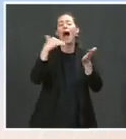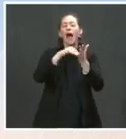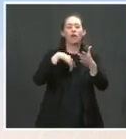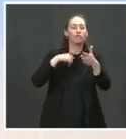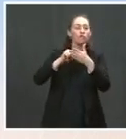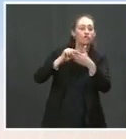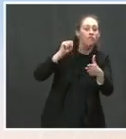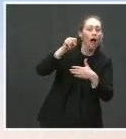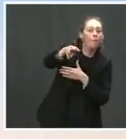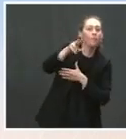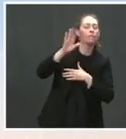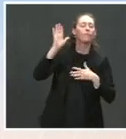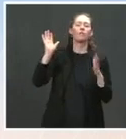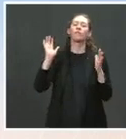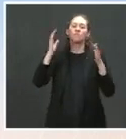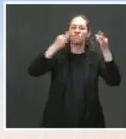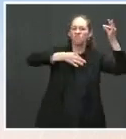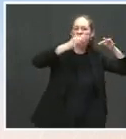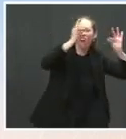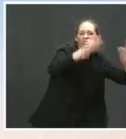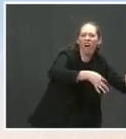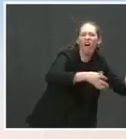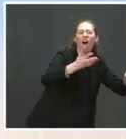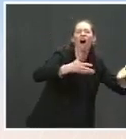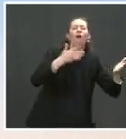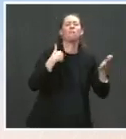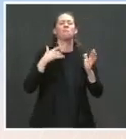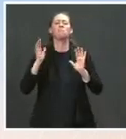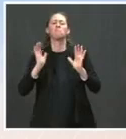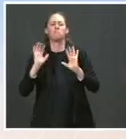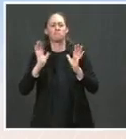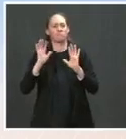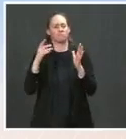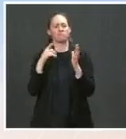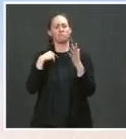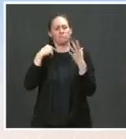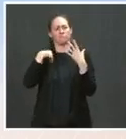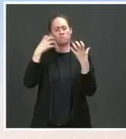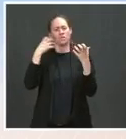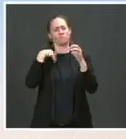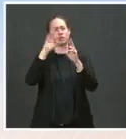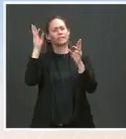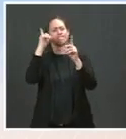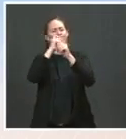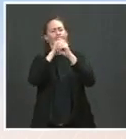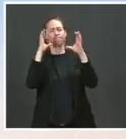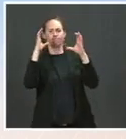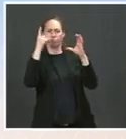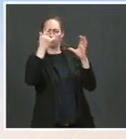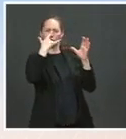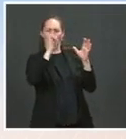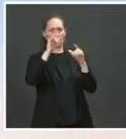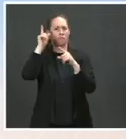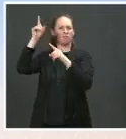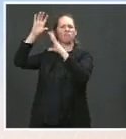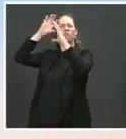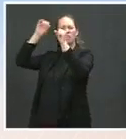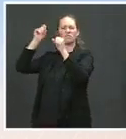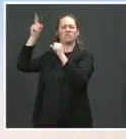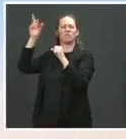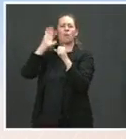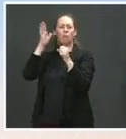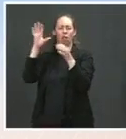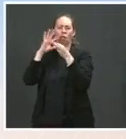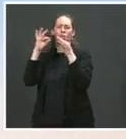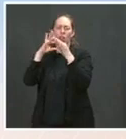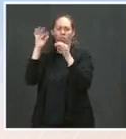the trial will be. And I'm just attempting to set an expectation about that will decide what's appropriate